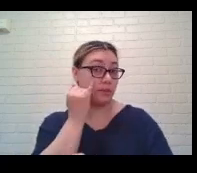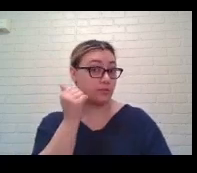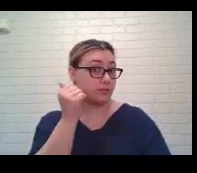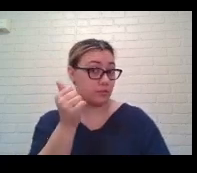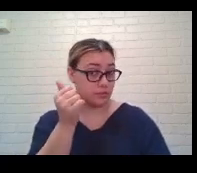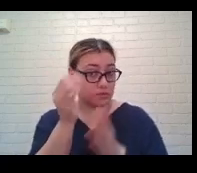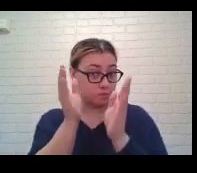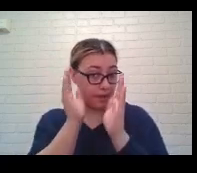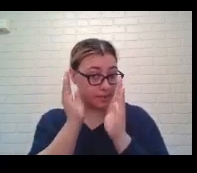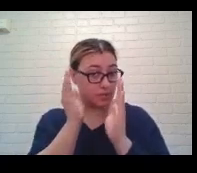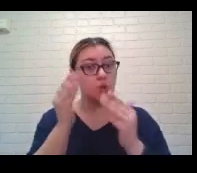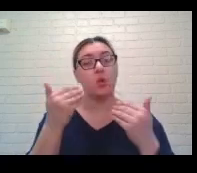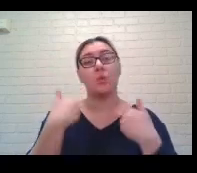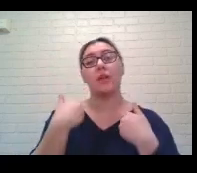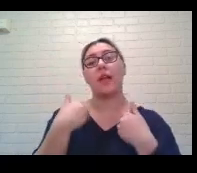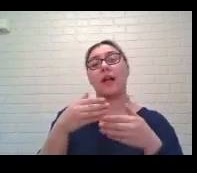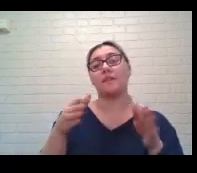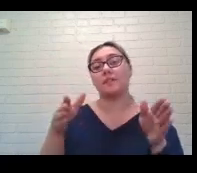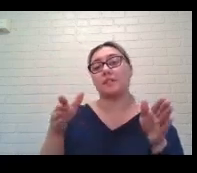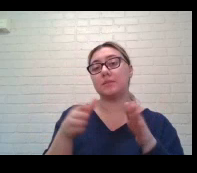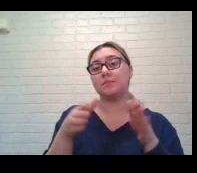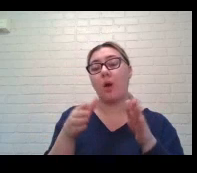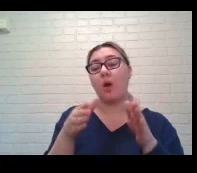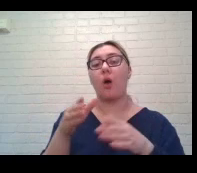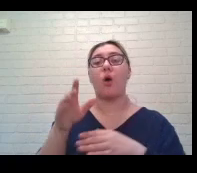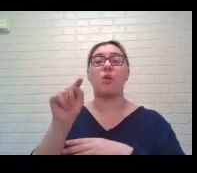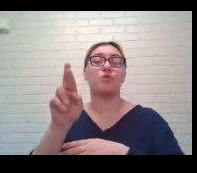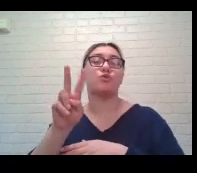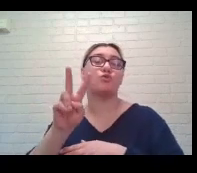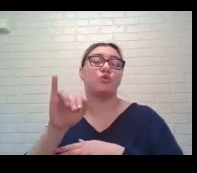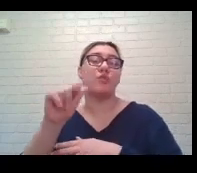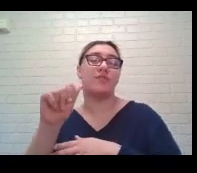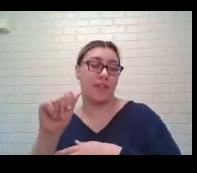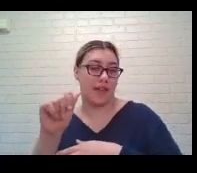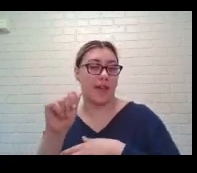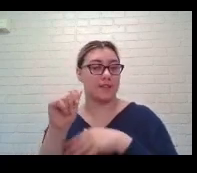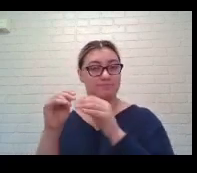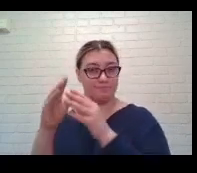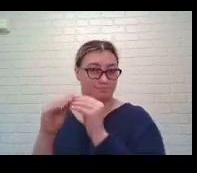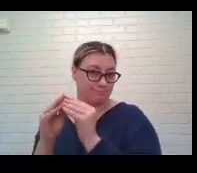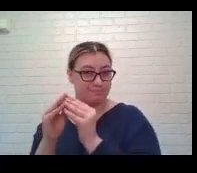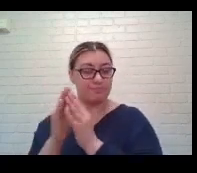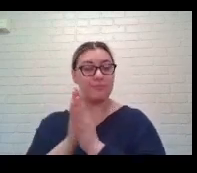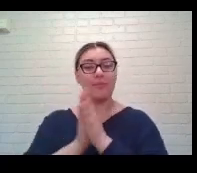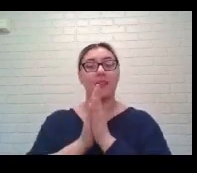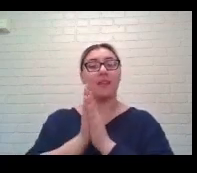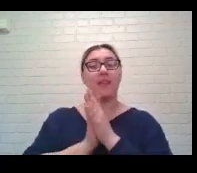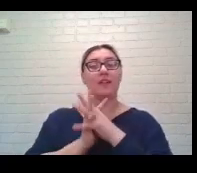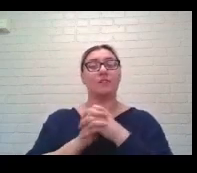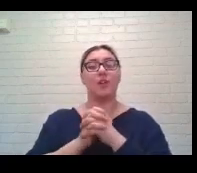small trivia segment for you. So the best part is we have prizes. So the first and second place winners will